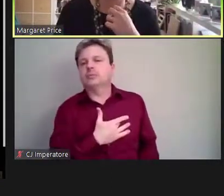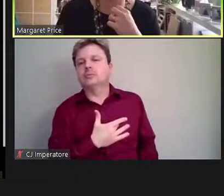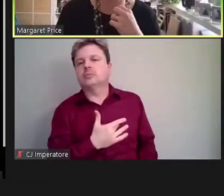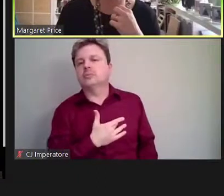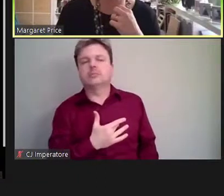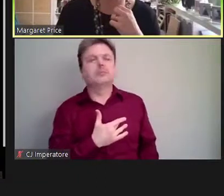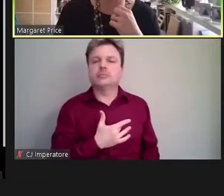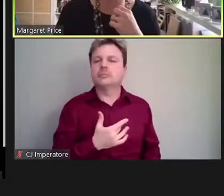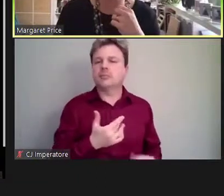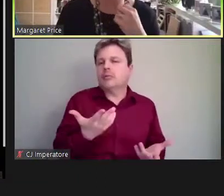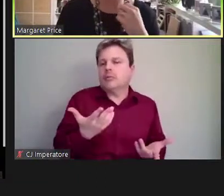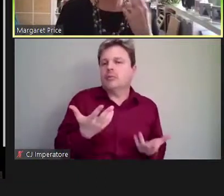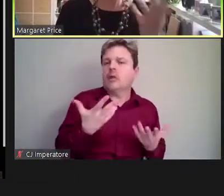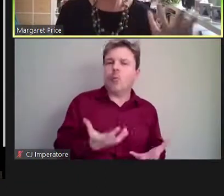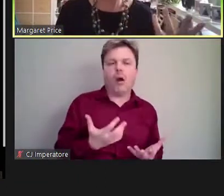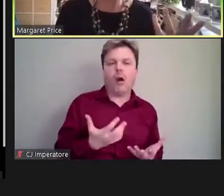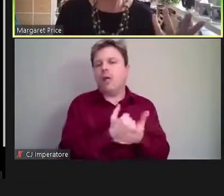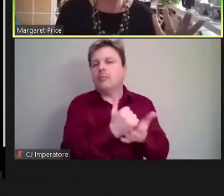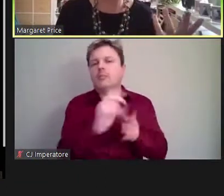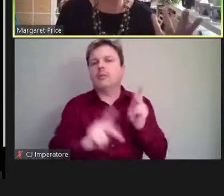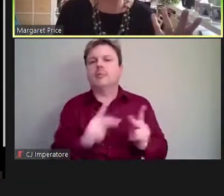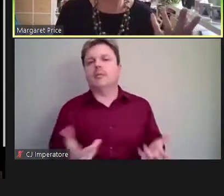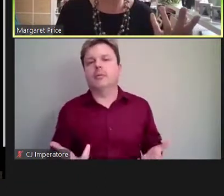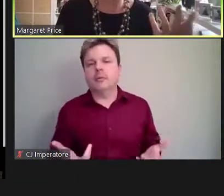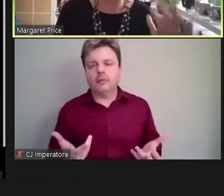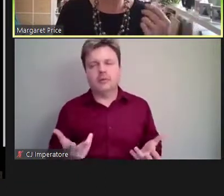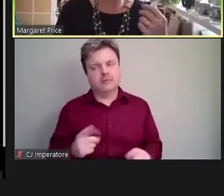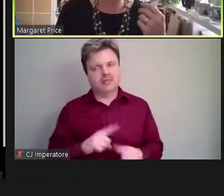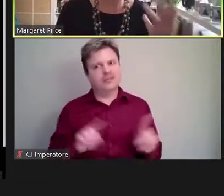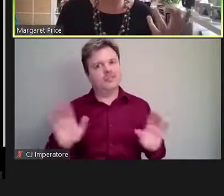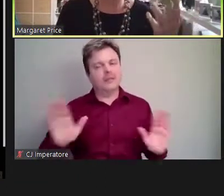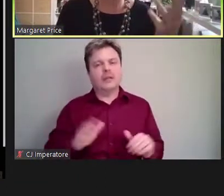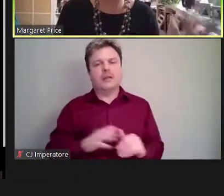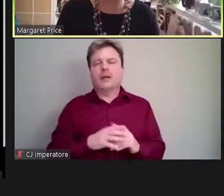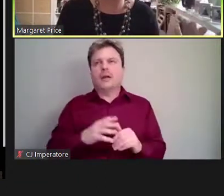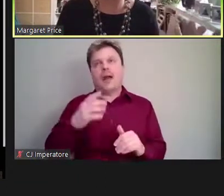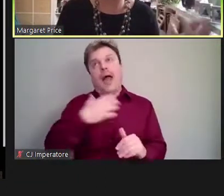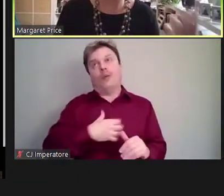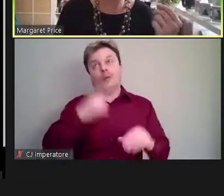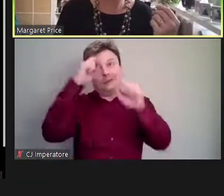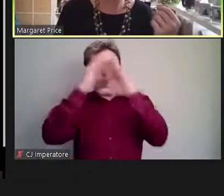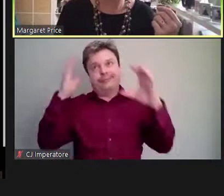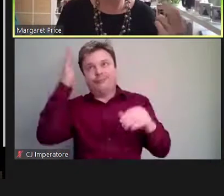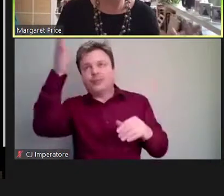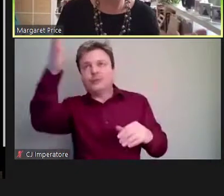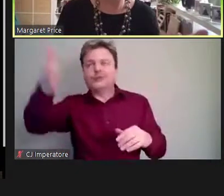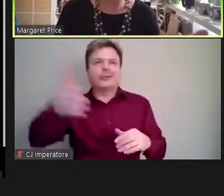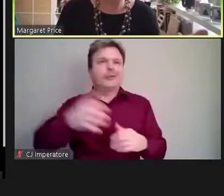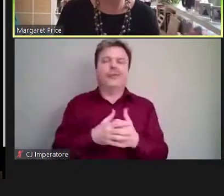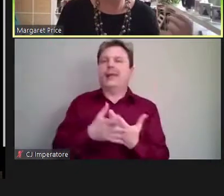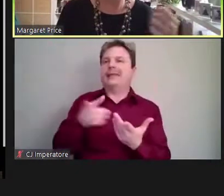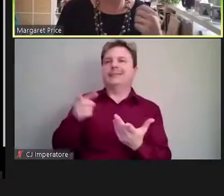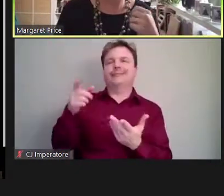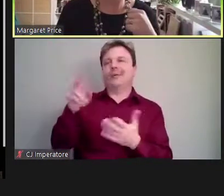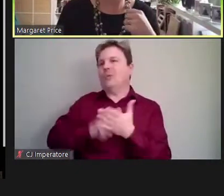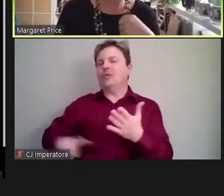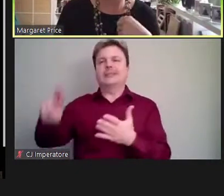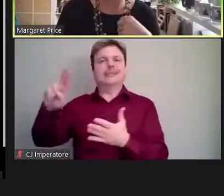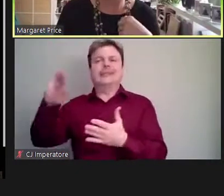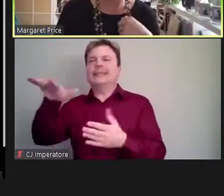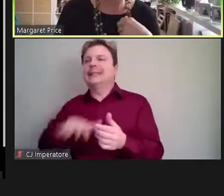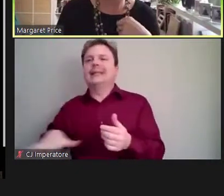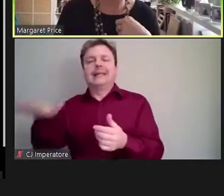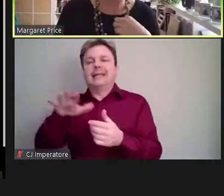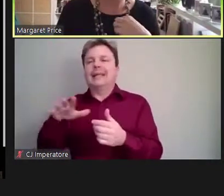so as much as I would like to envision a future world where it is no longer relevant on a university campus, if you are